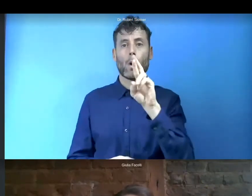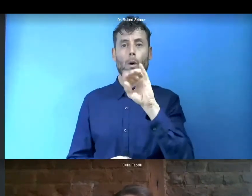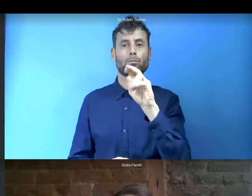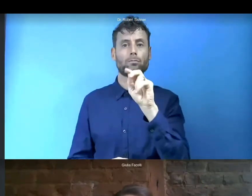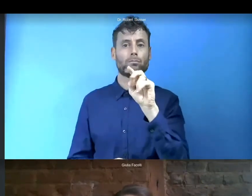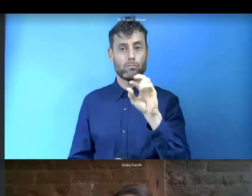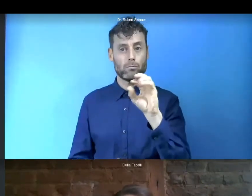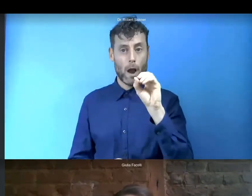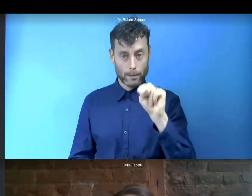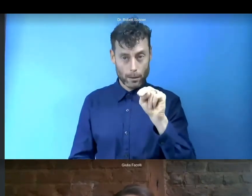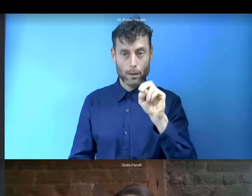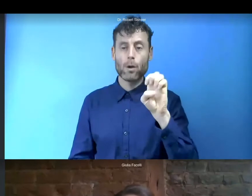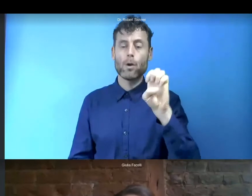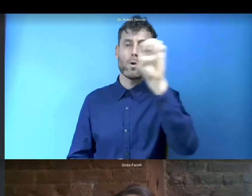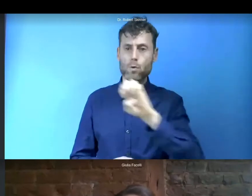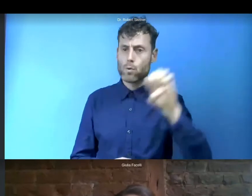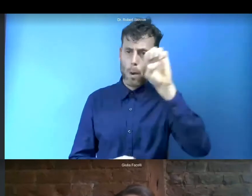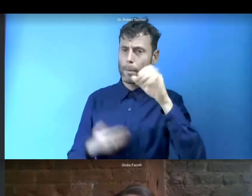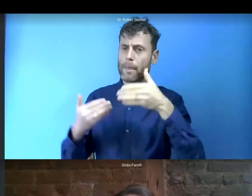Research and Innovation Framework Programme?